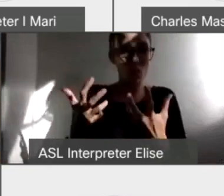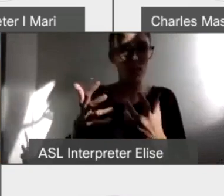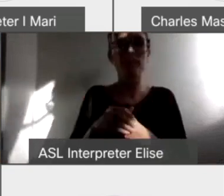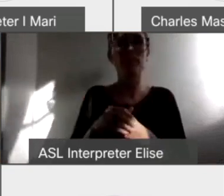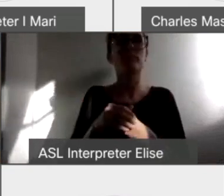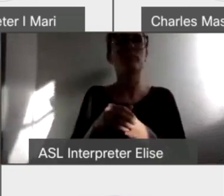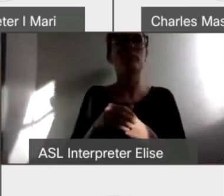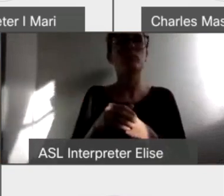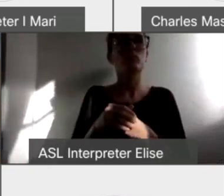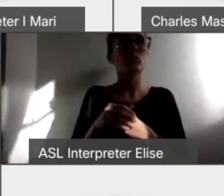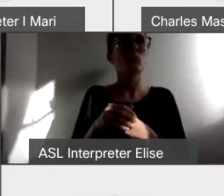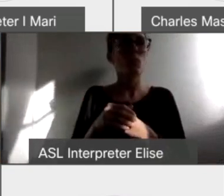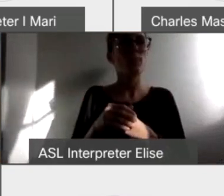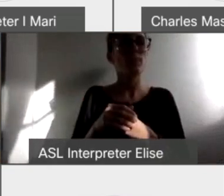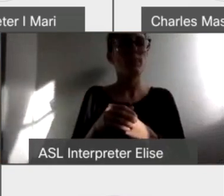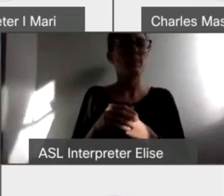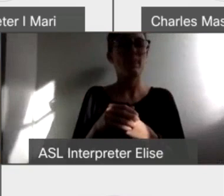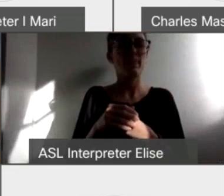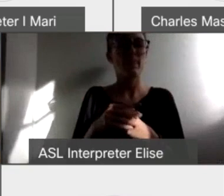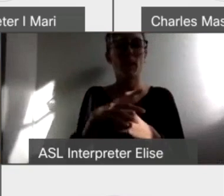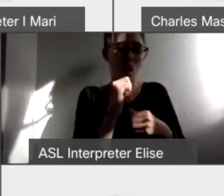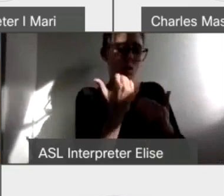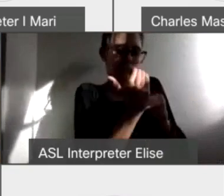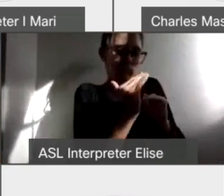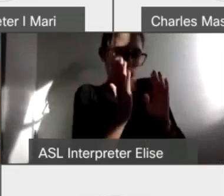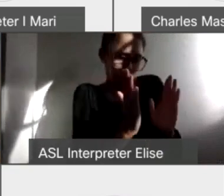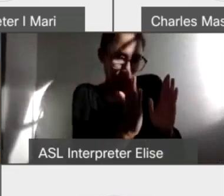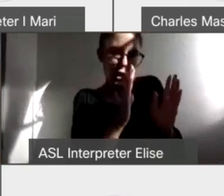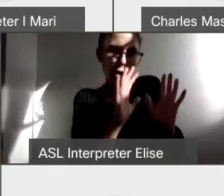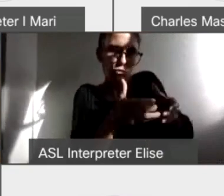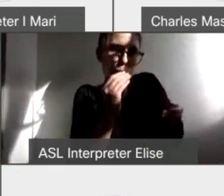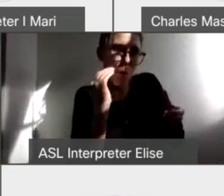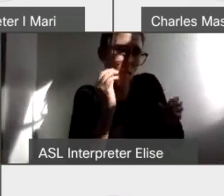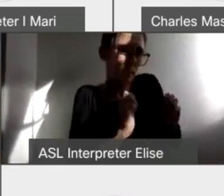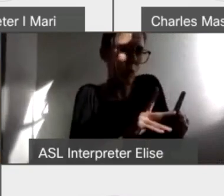look beyond just the opportunities provided through group homes and think about,